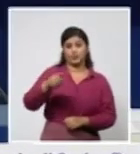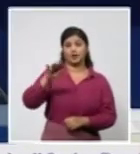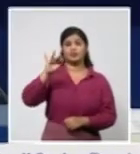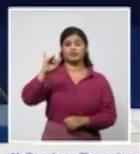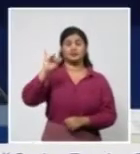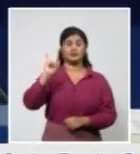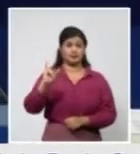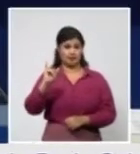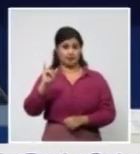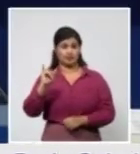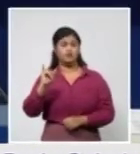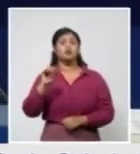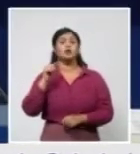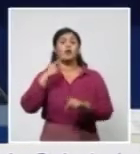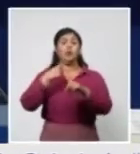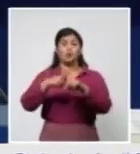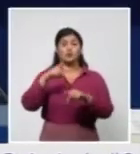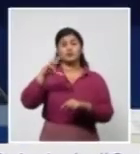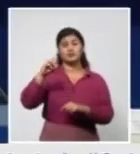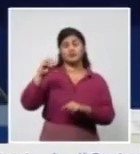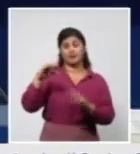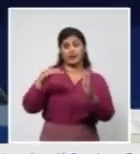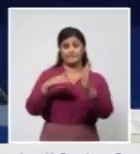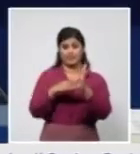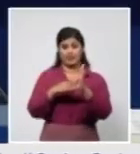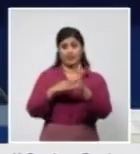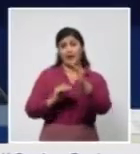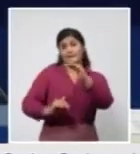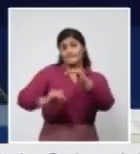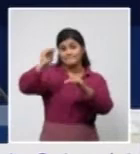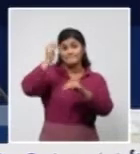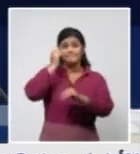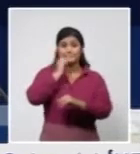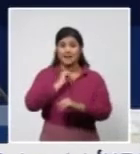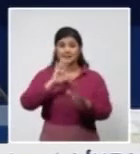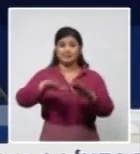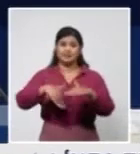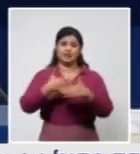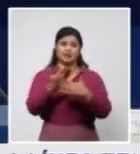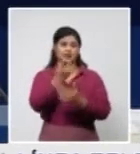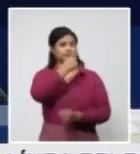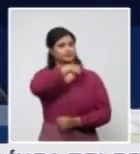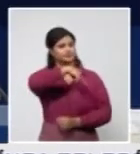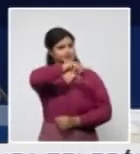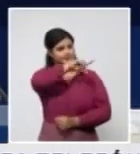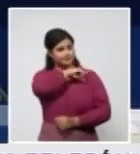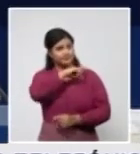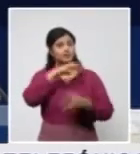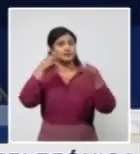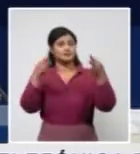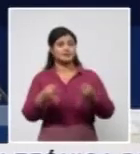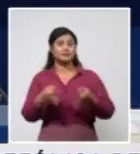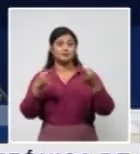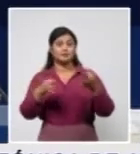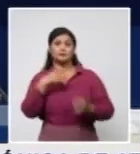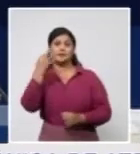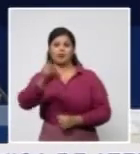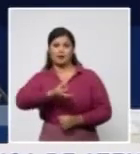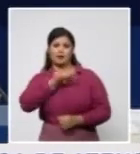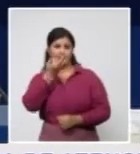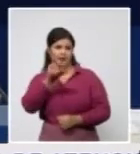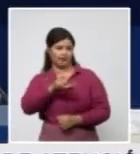0.76, higher than yesterday's. As I always remind folks, the imported cases do not count toward the